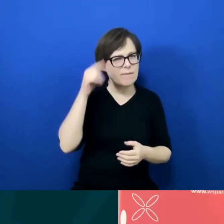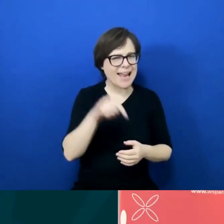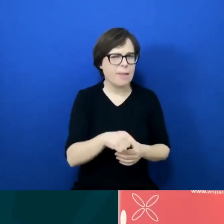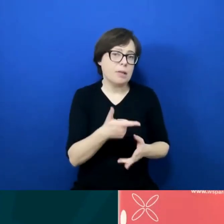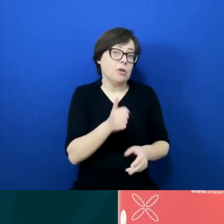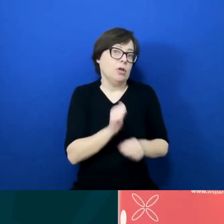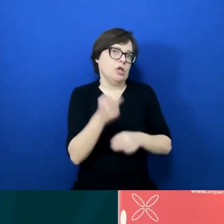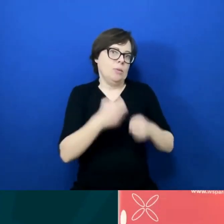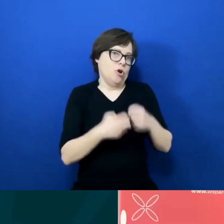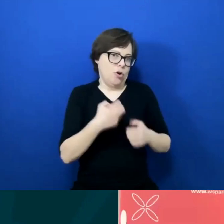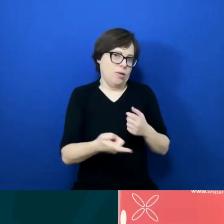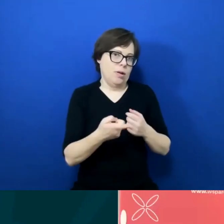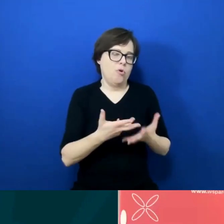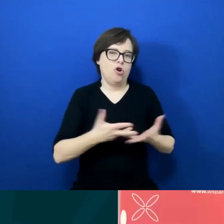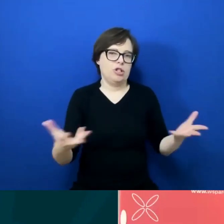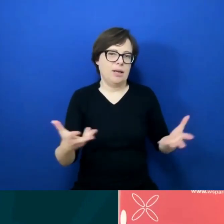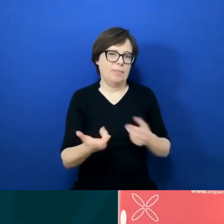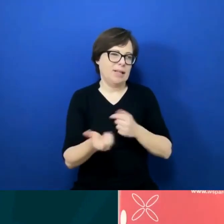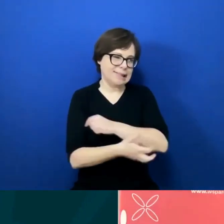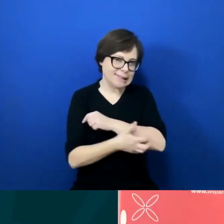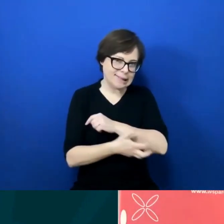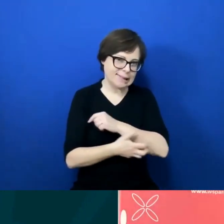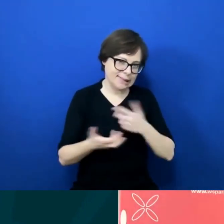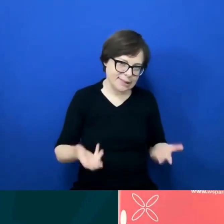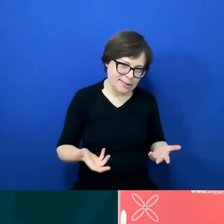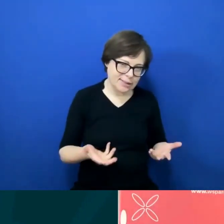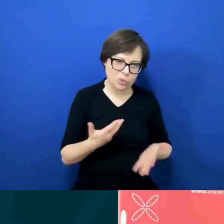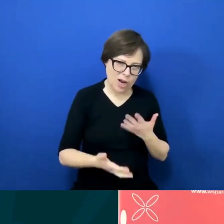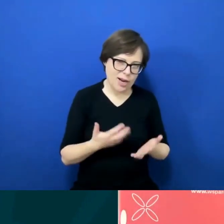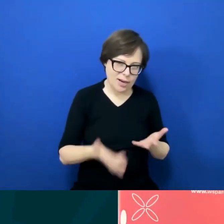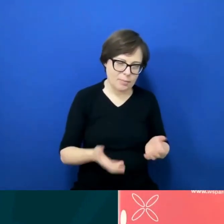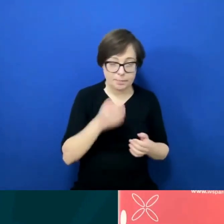in the vicinity of streets? It is a challenge for sure.